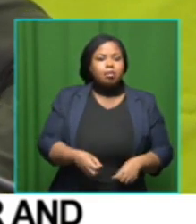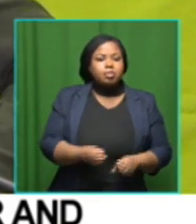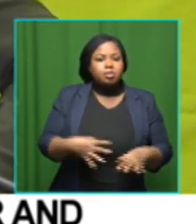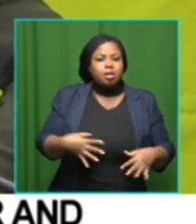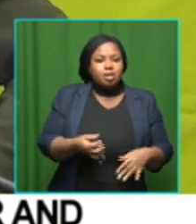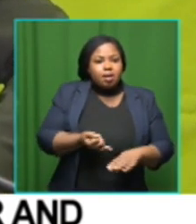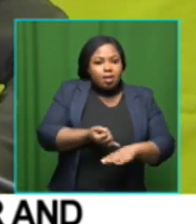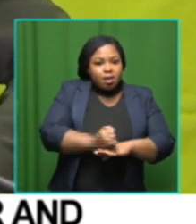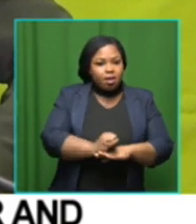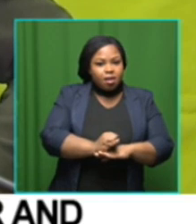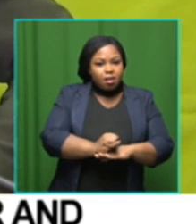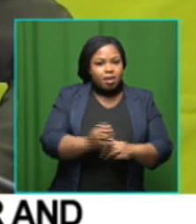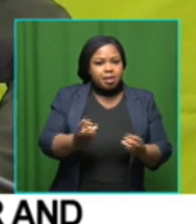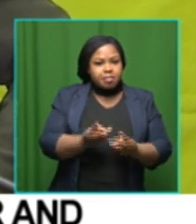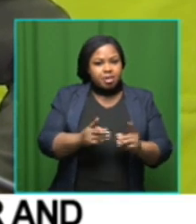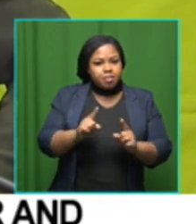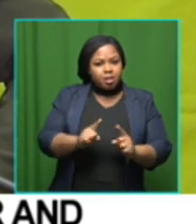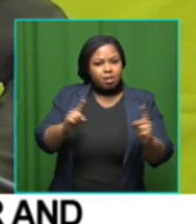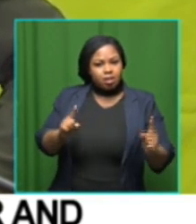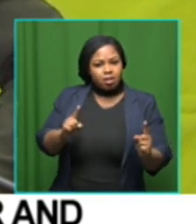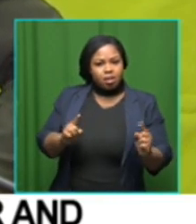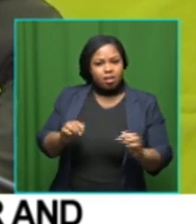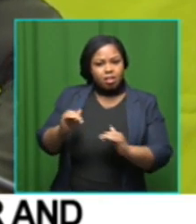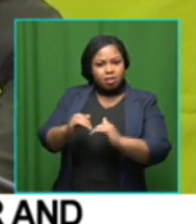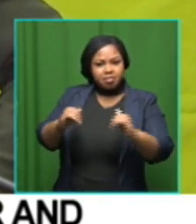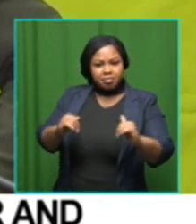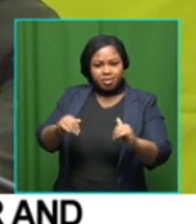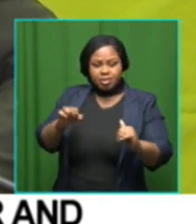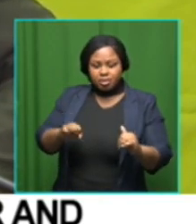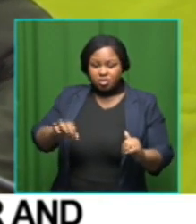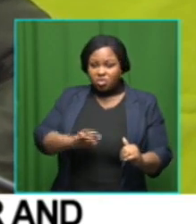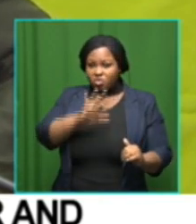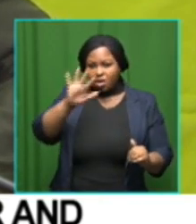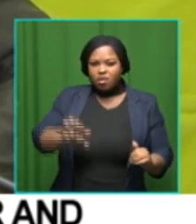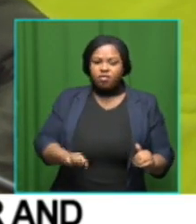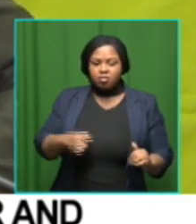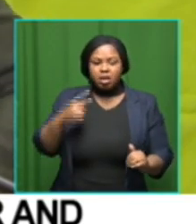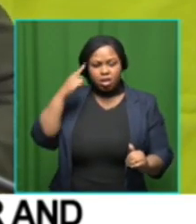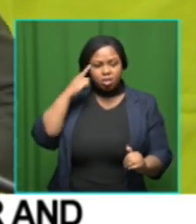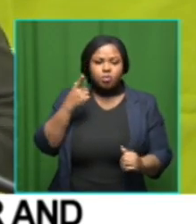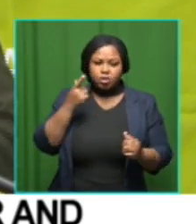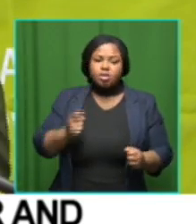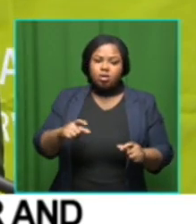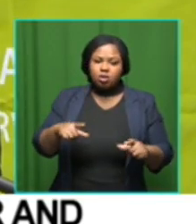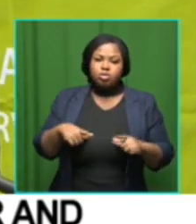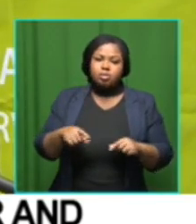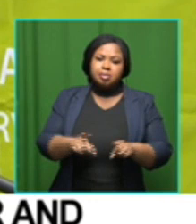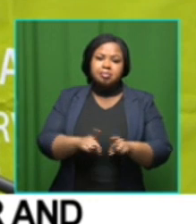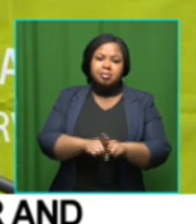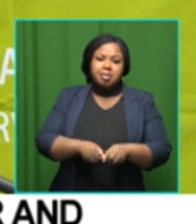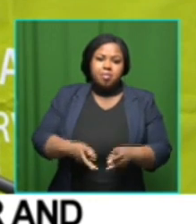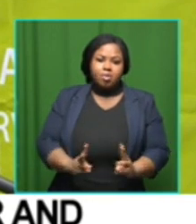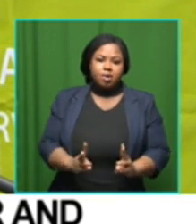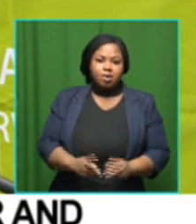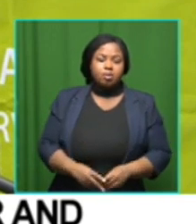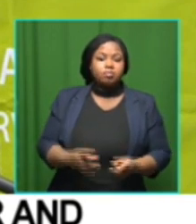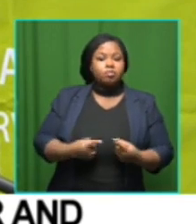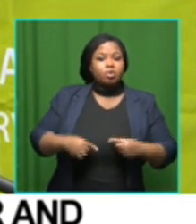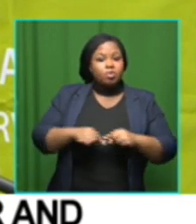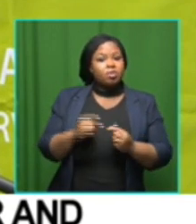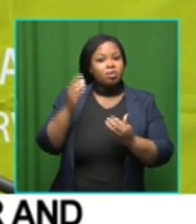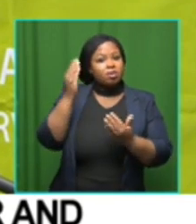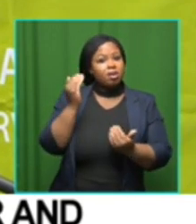containment measures, which I think as South Africa, we believe that we did that quite early. So we are expecting